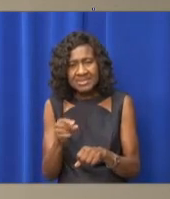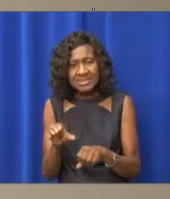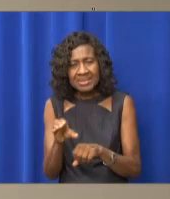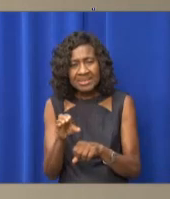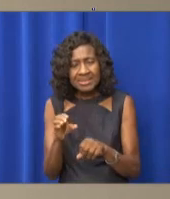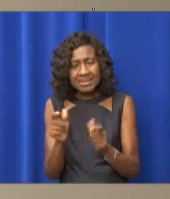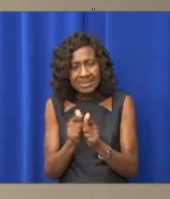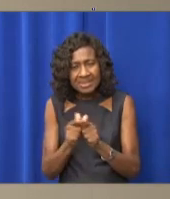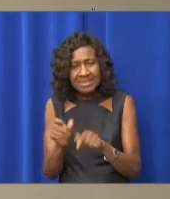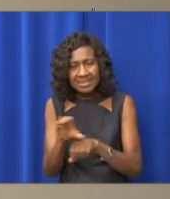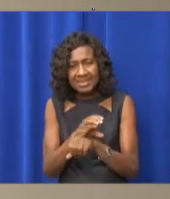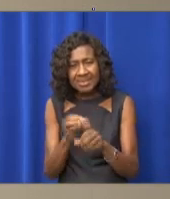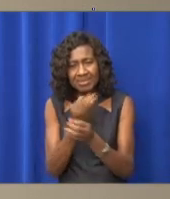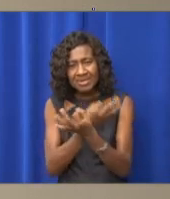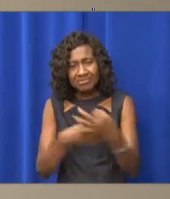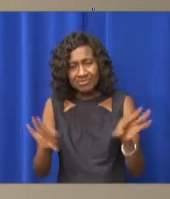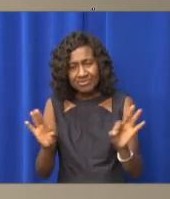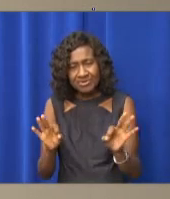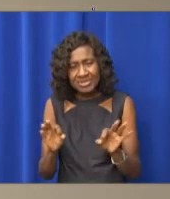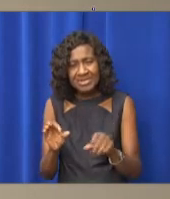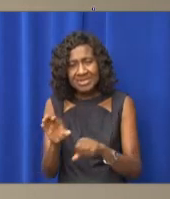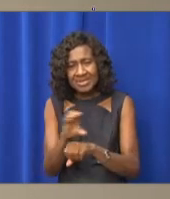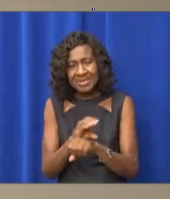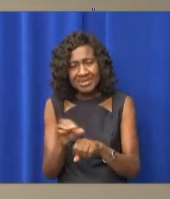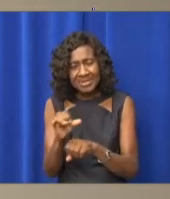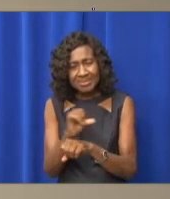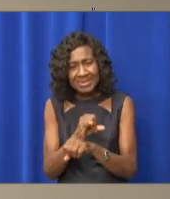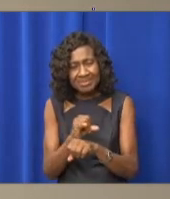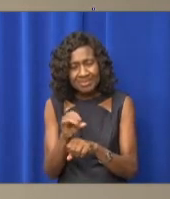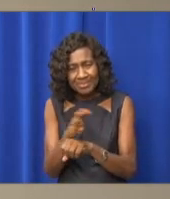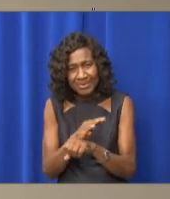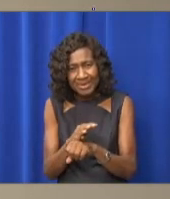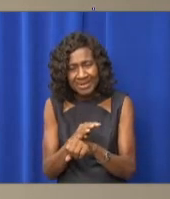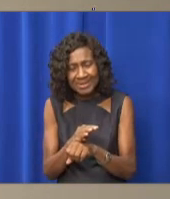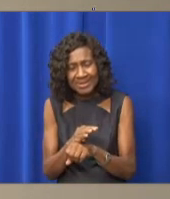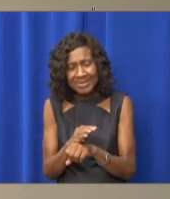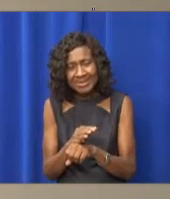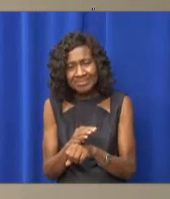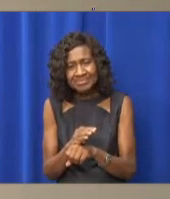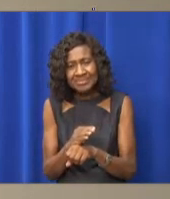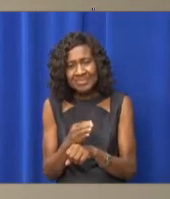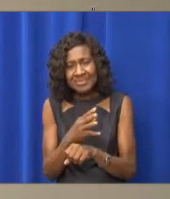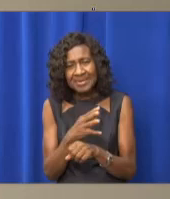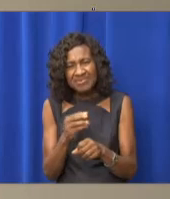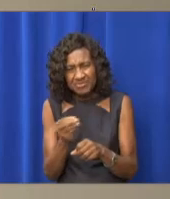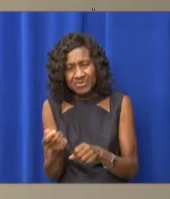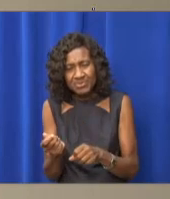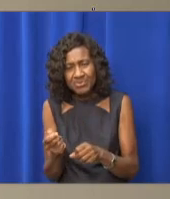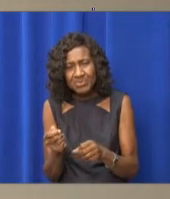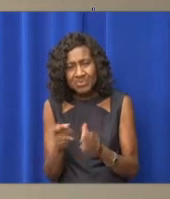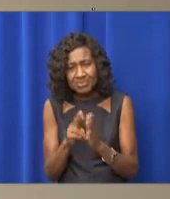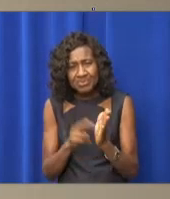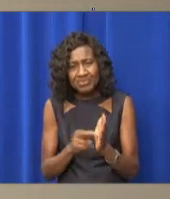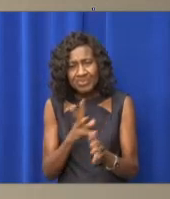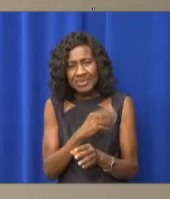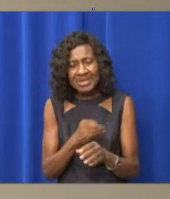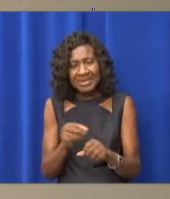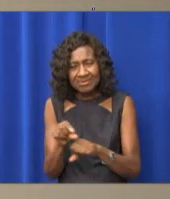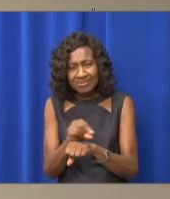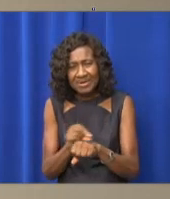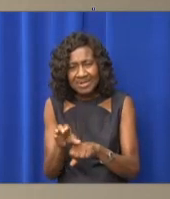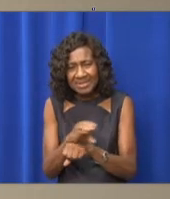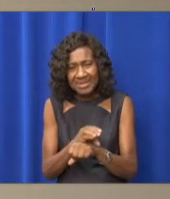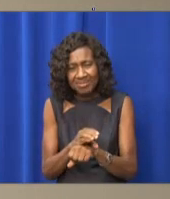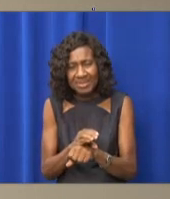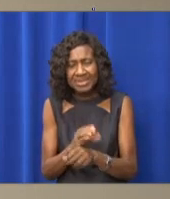Brac mostly, combing our way to Grand Cayman. But some are in such a rush,